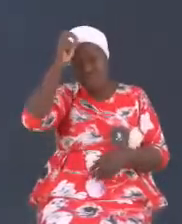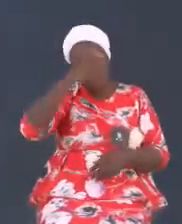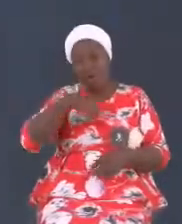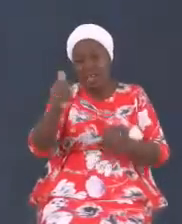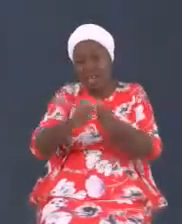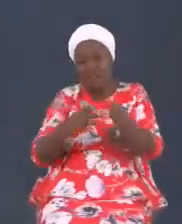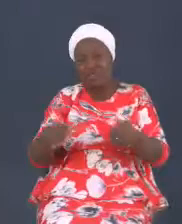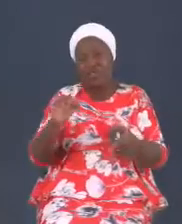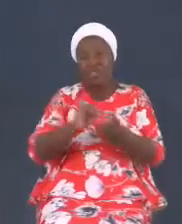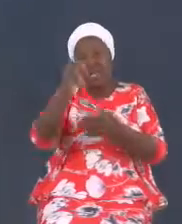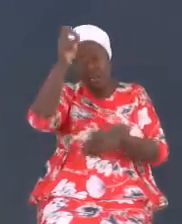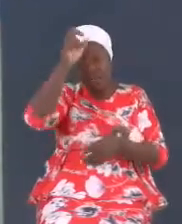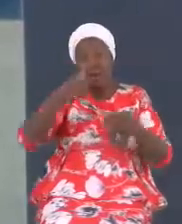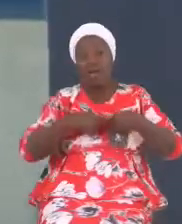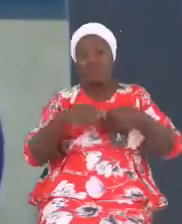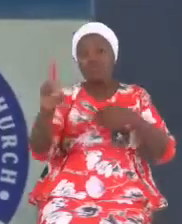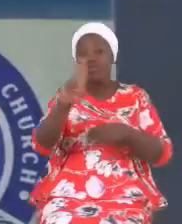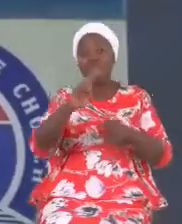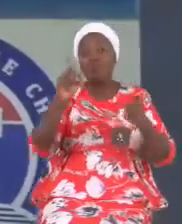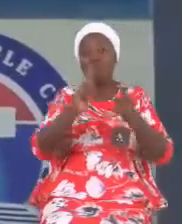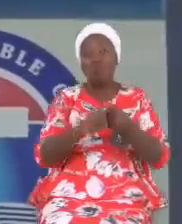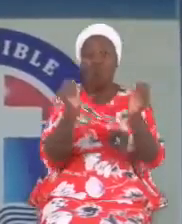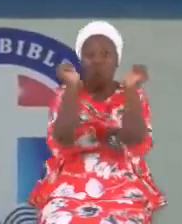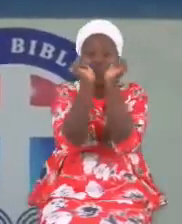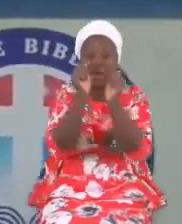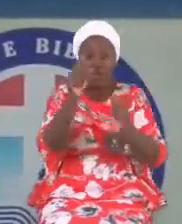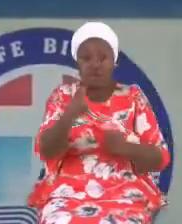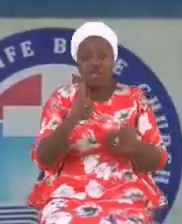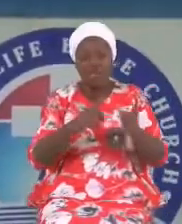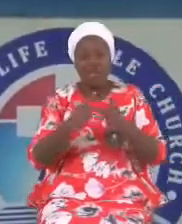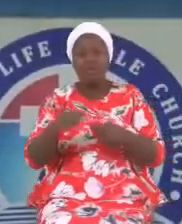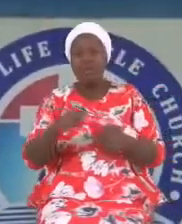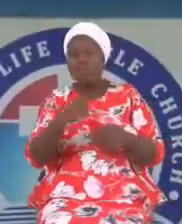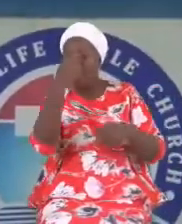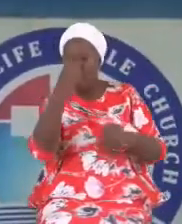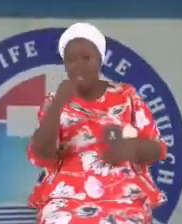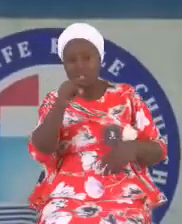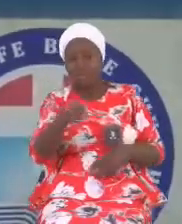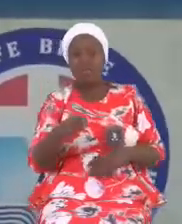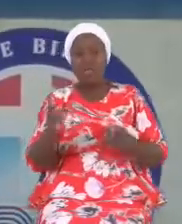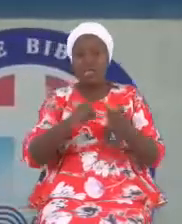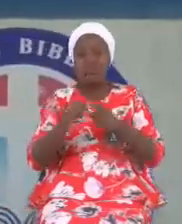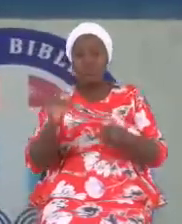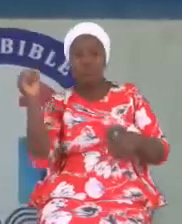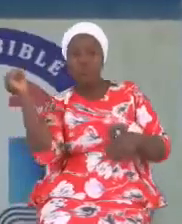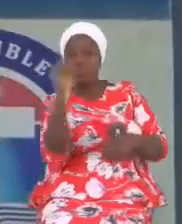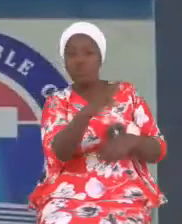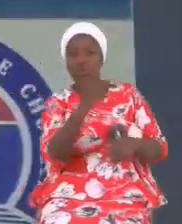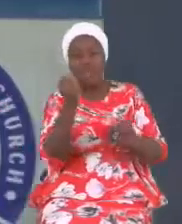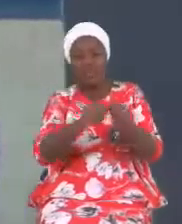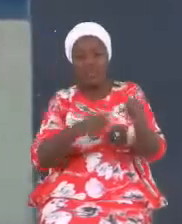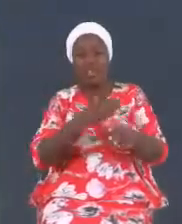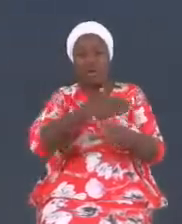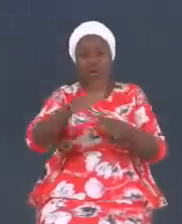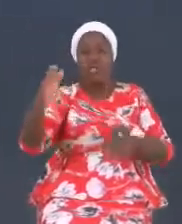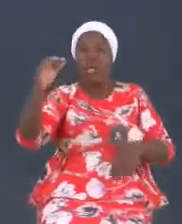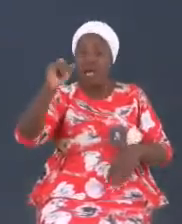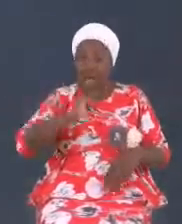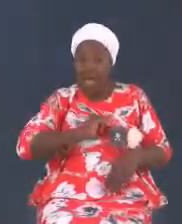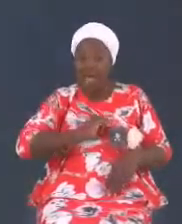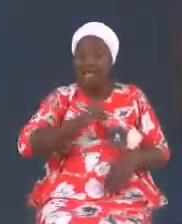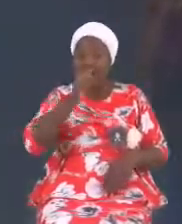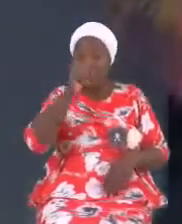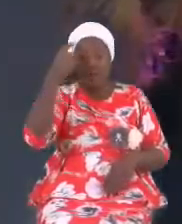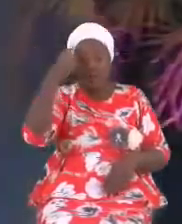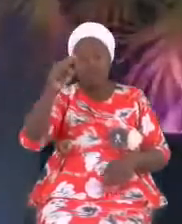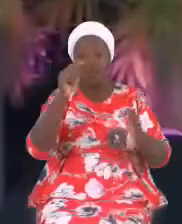the devil has used to bind you and to blindfold you, you throw everything away. I am for Jesus.